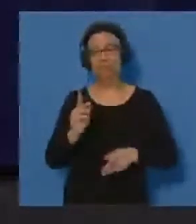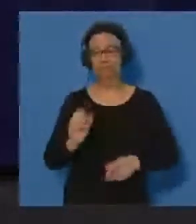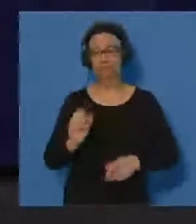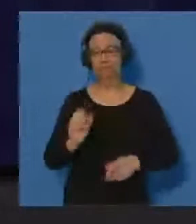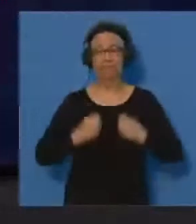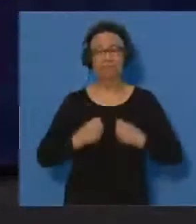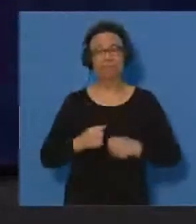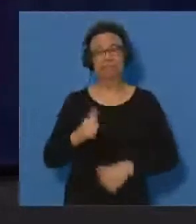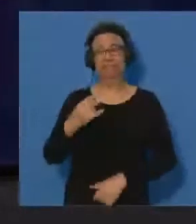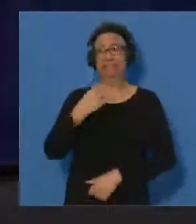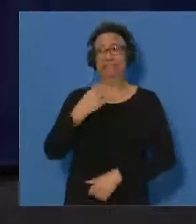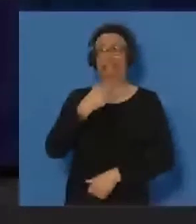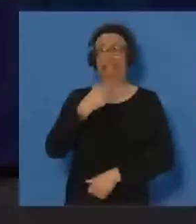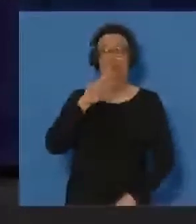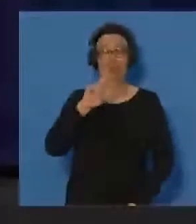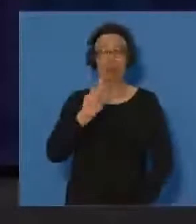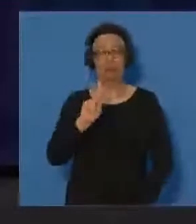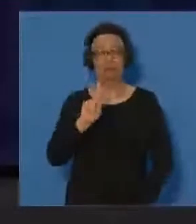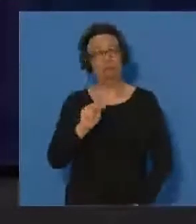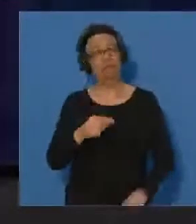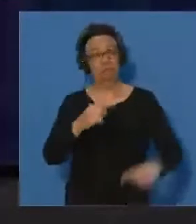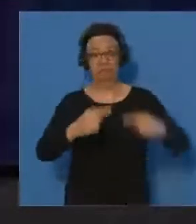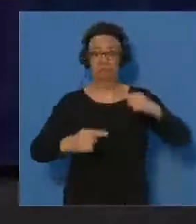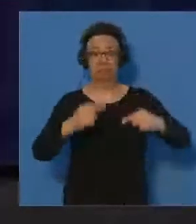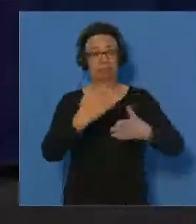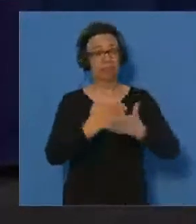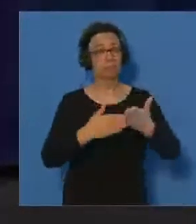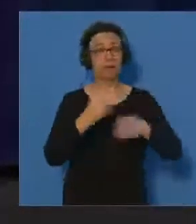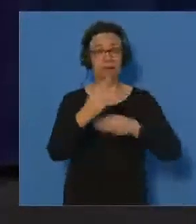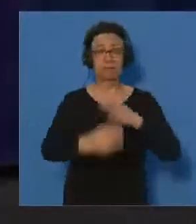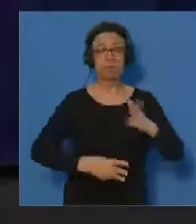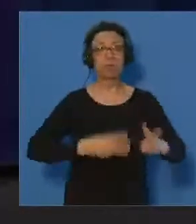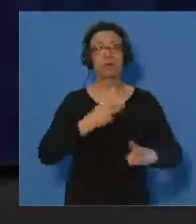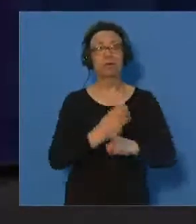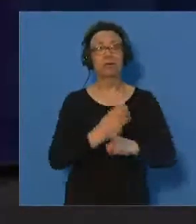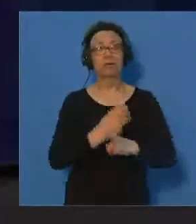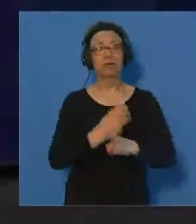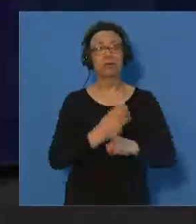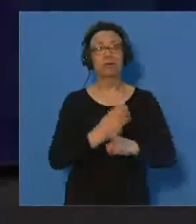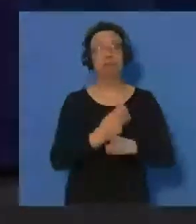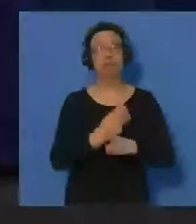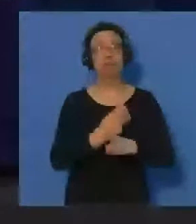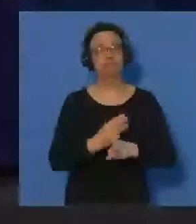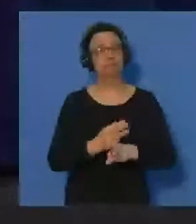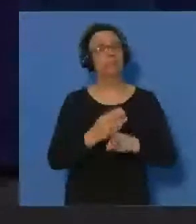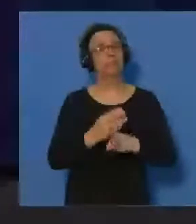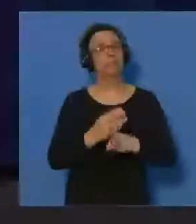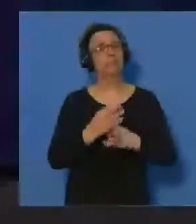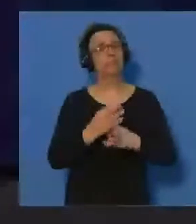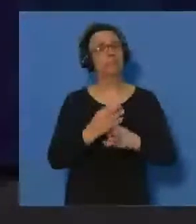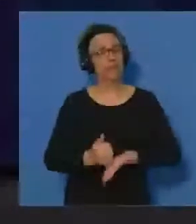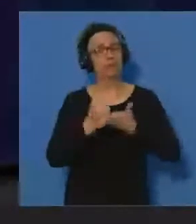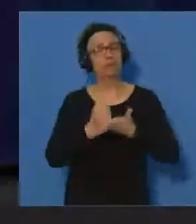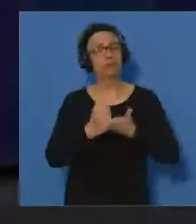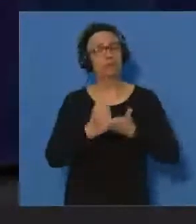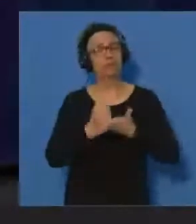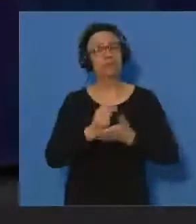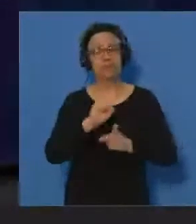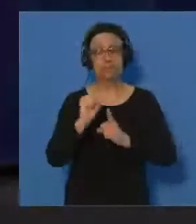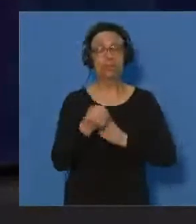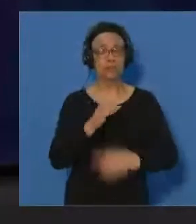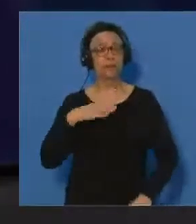in the United Kingdom and around the world. In order to assist in remedying this situation, the